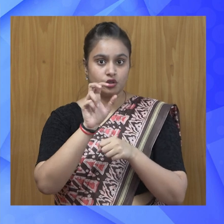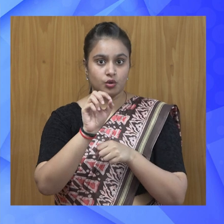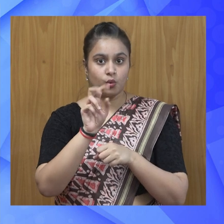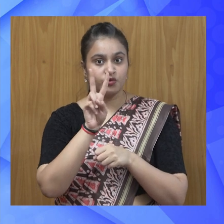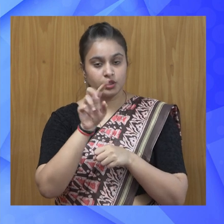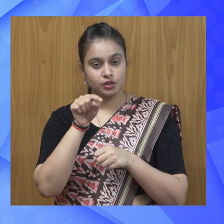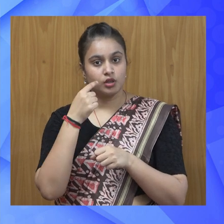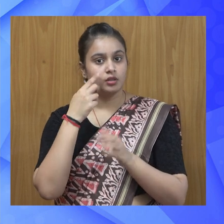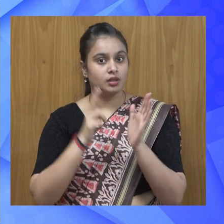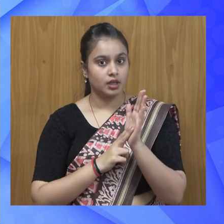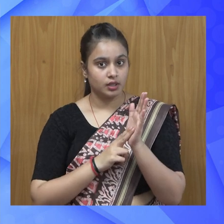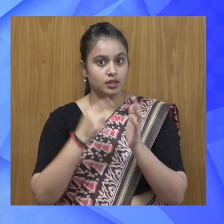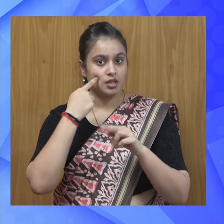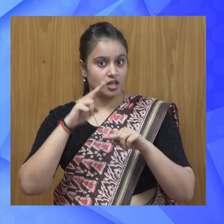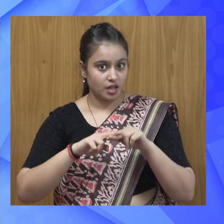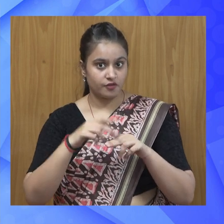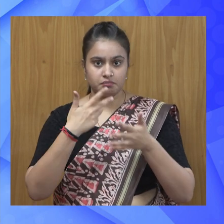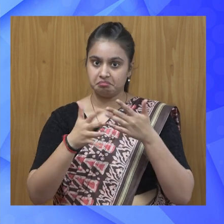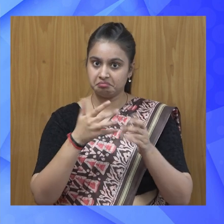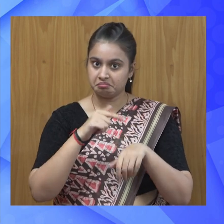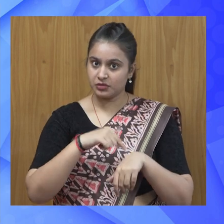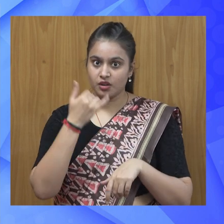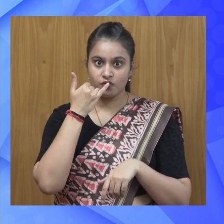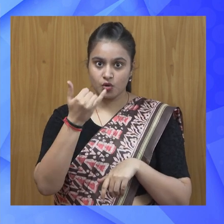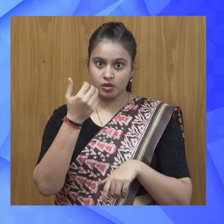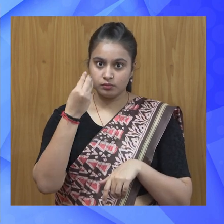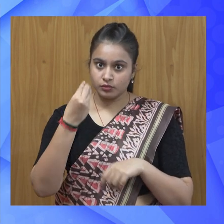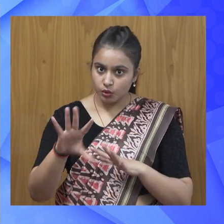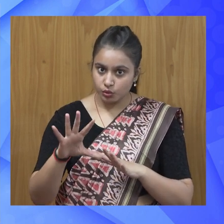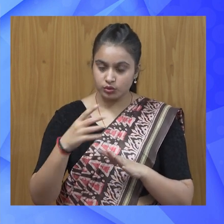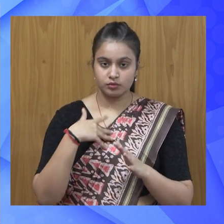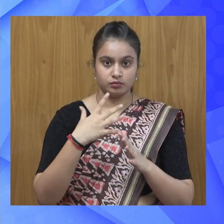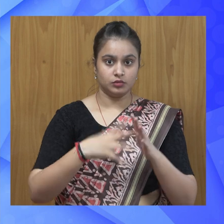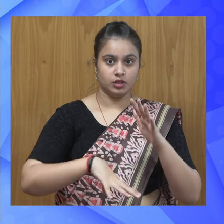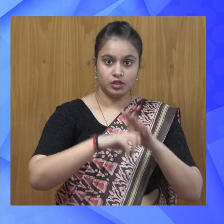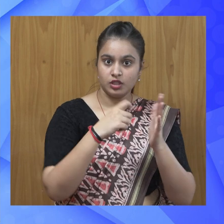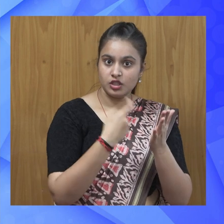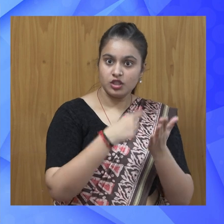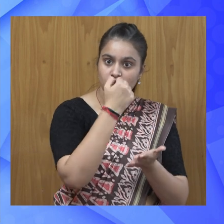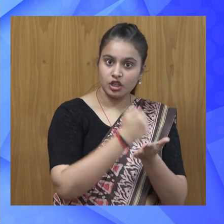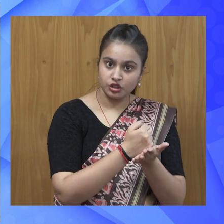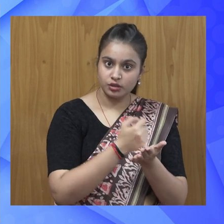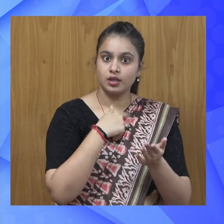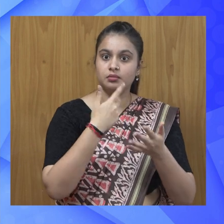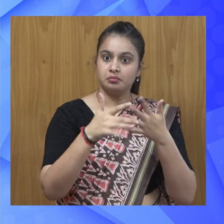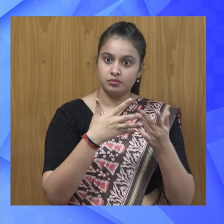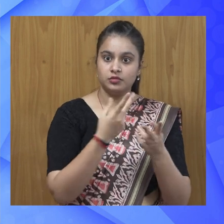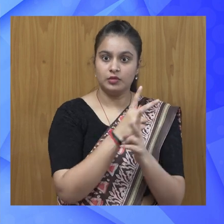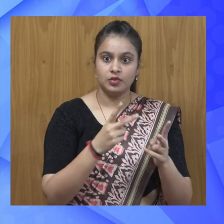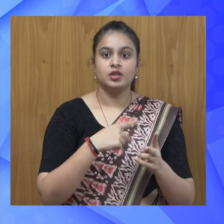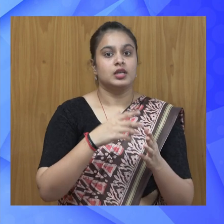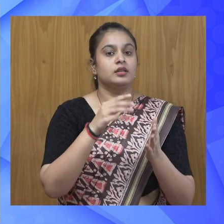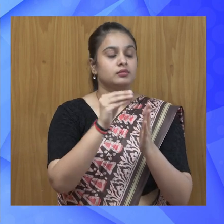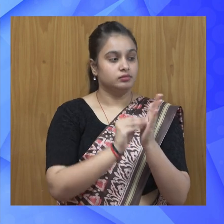www.ceir.gov.in. So whenever you lose your phone, you want to track, just register over there, because there are certain features available